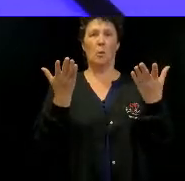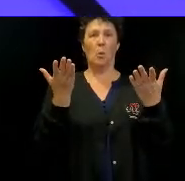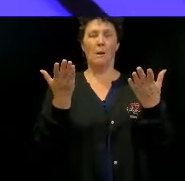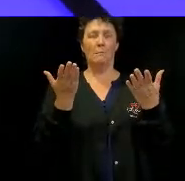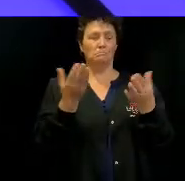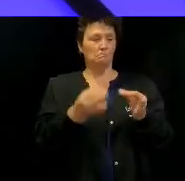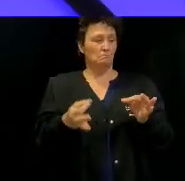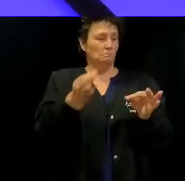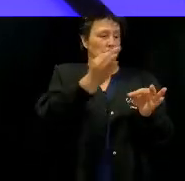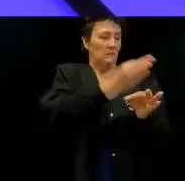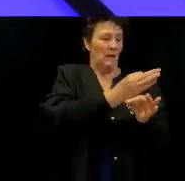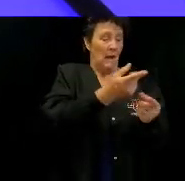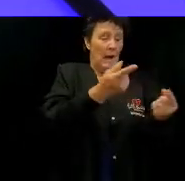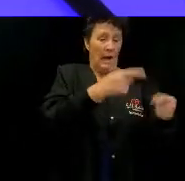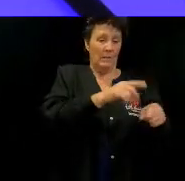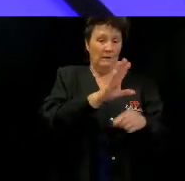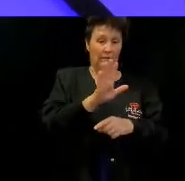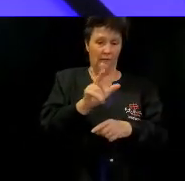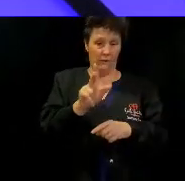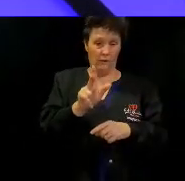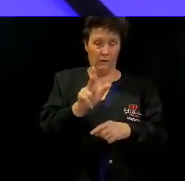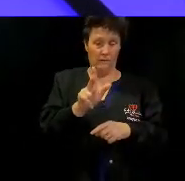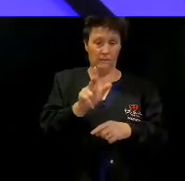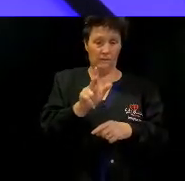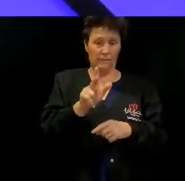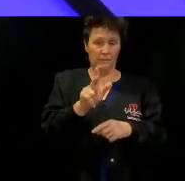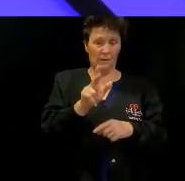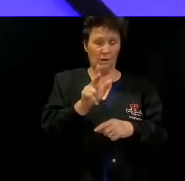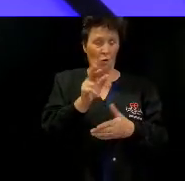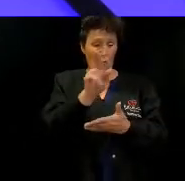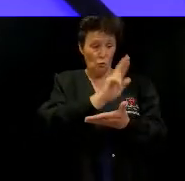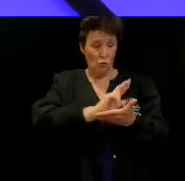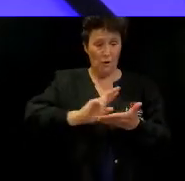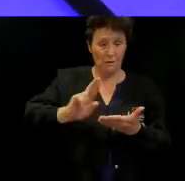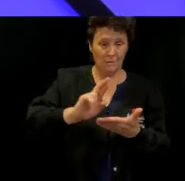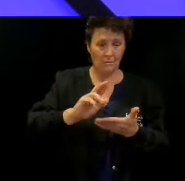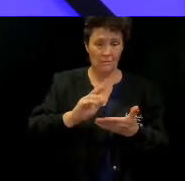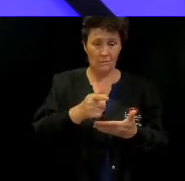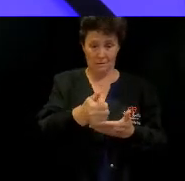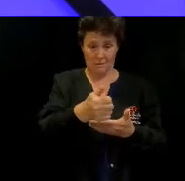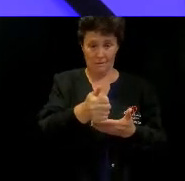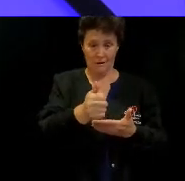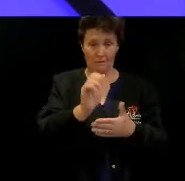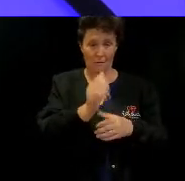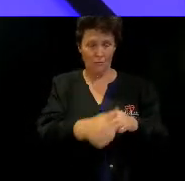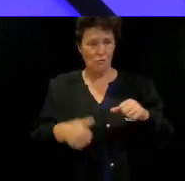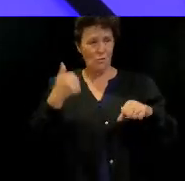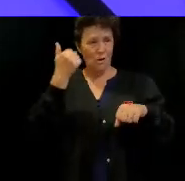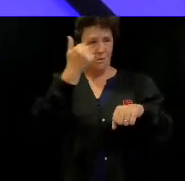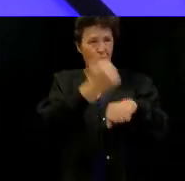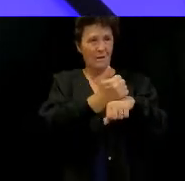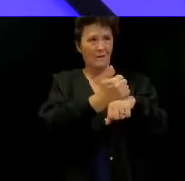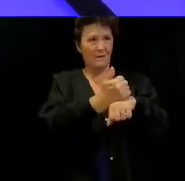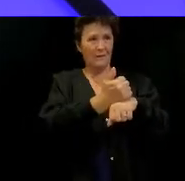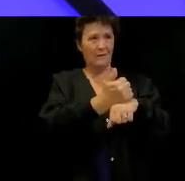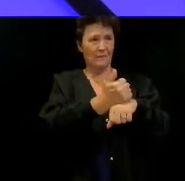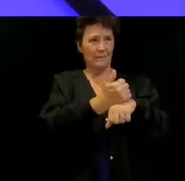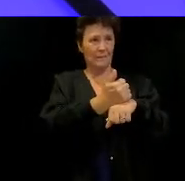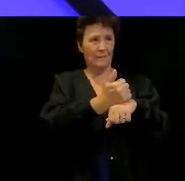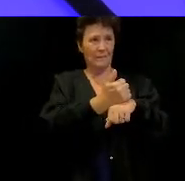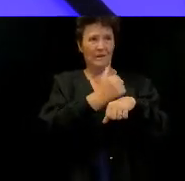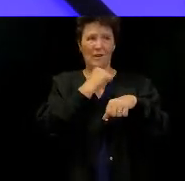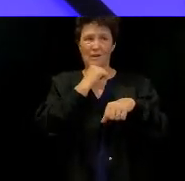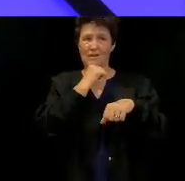in righteousness, you shall be established. Notice what it says right here. You shall be far from what?